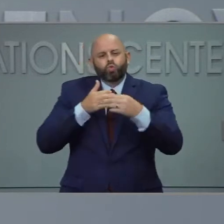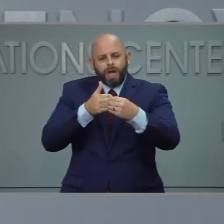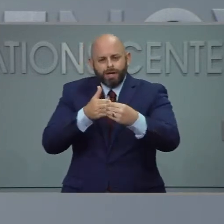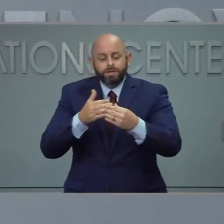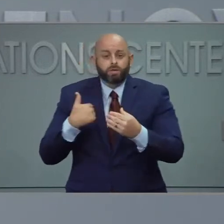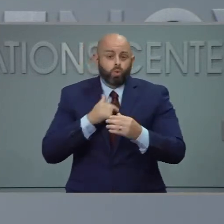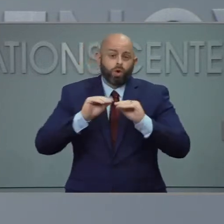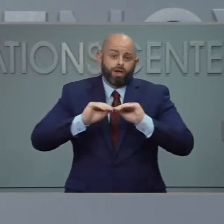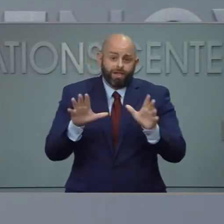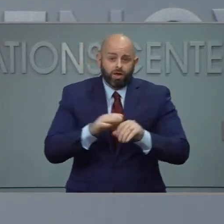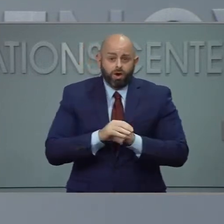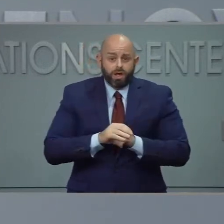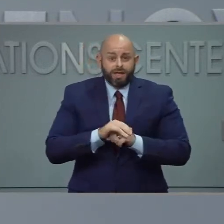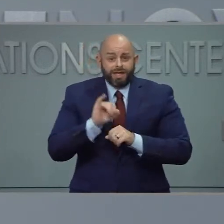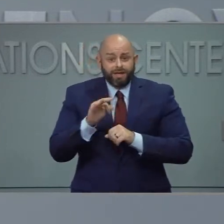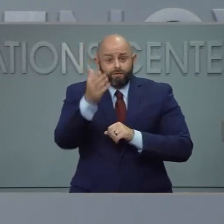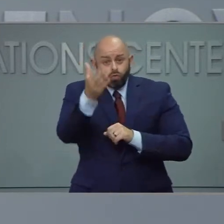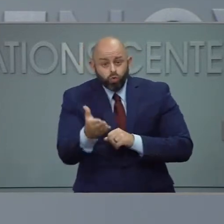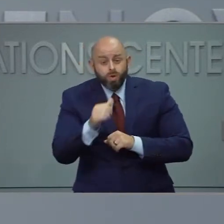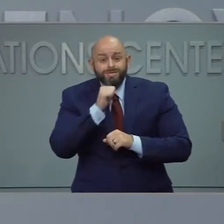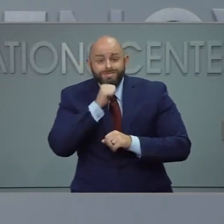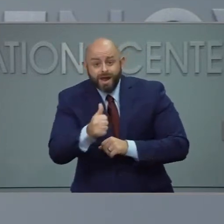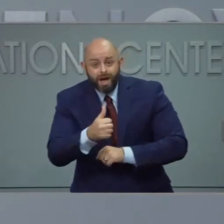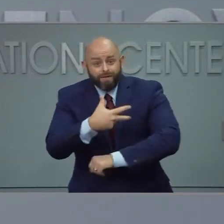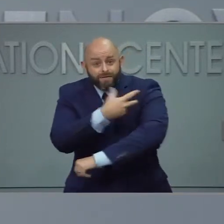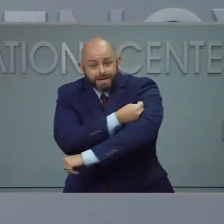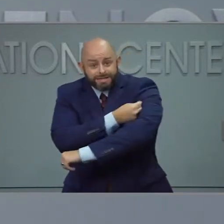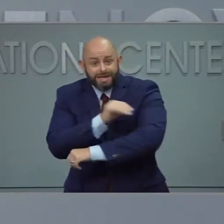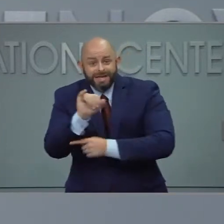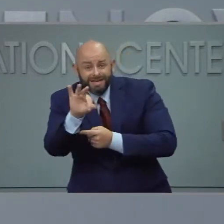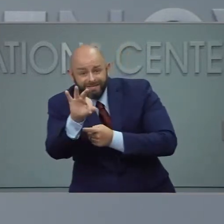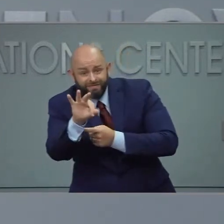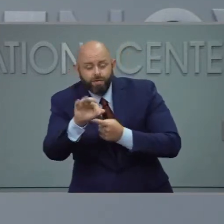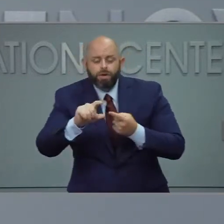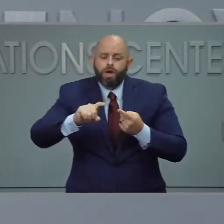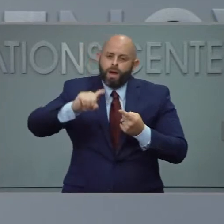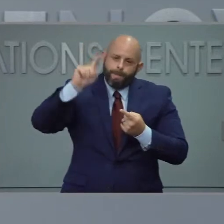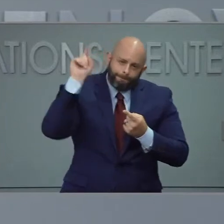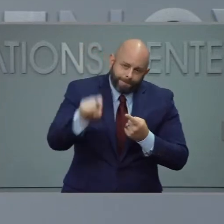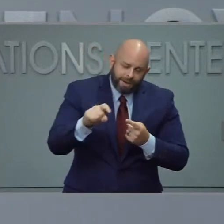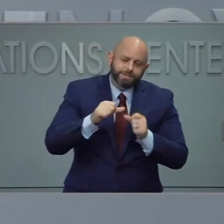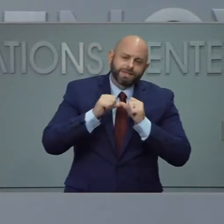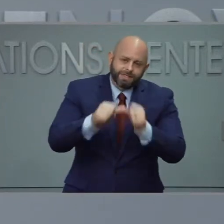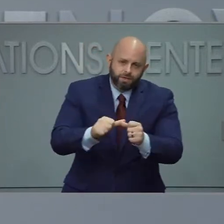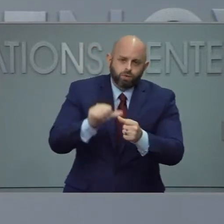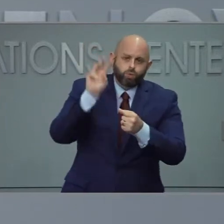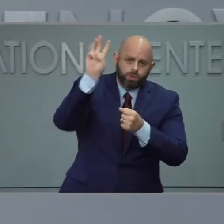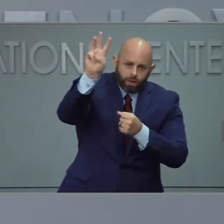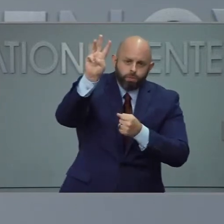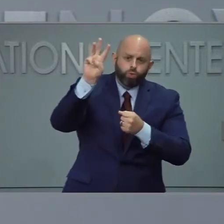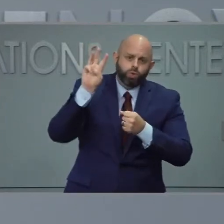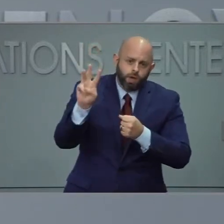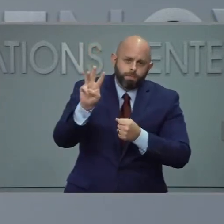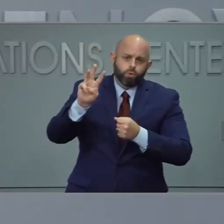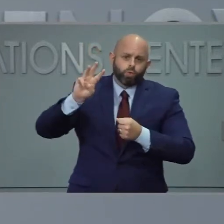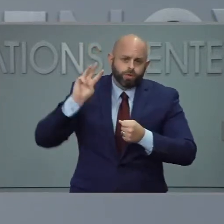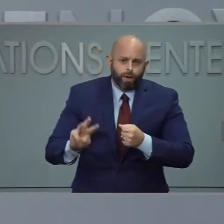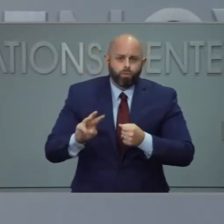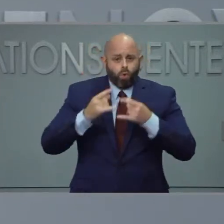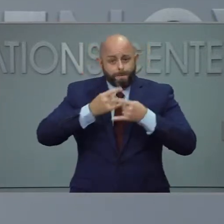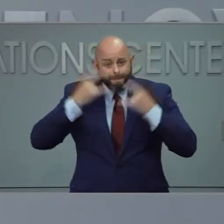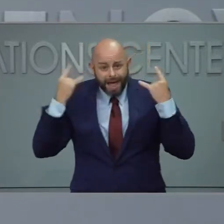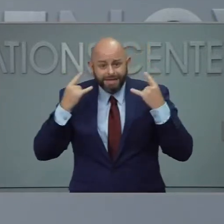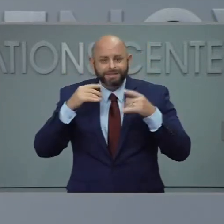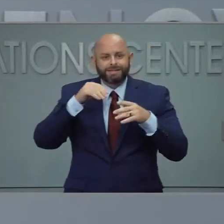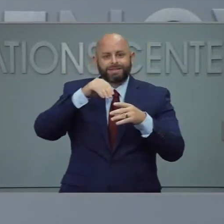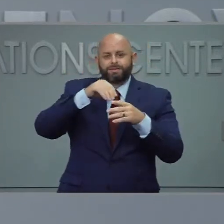clear. If you are not vaccinated, you need to continue to practice the 3 W's. Wear a mask